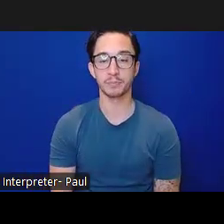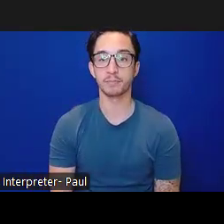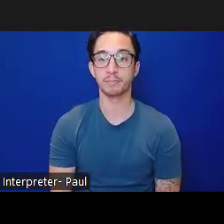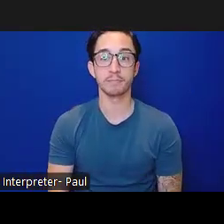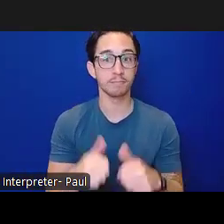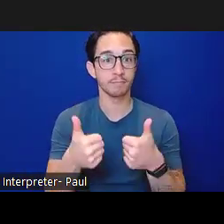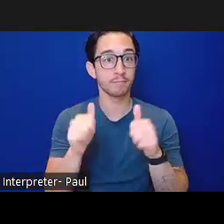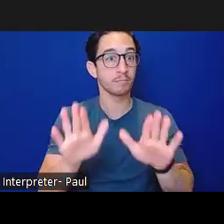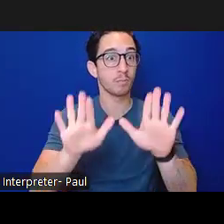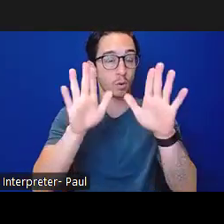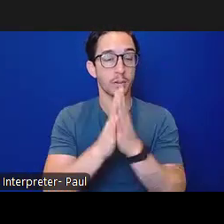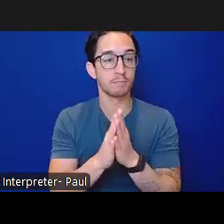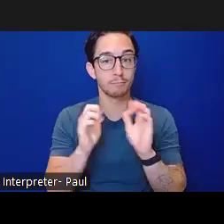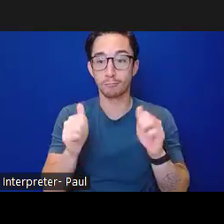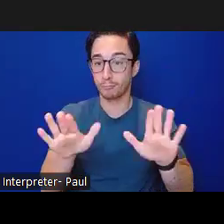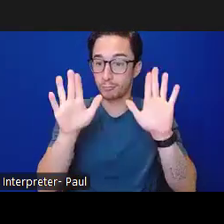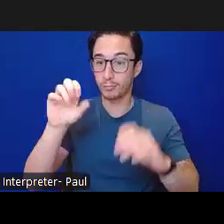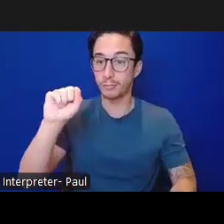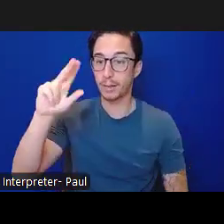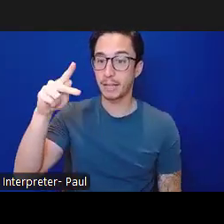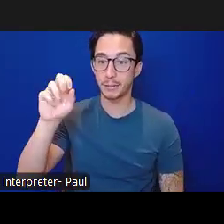Awesome. Great superpowers.